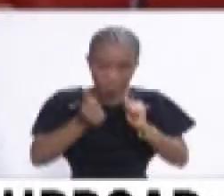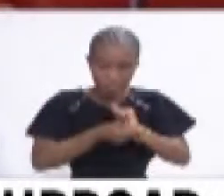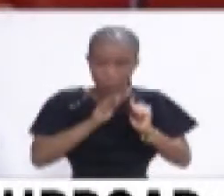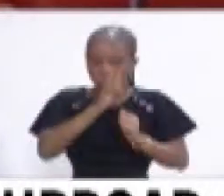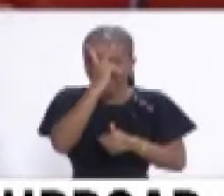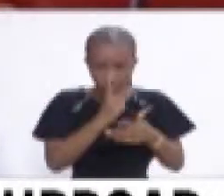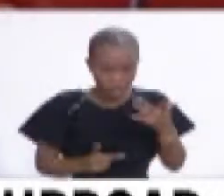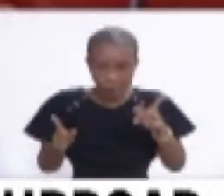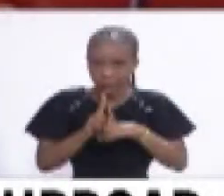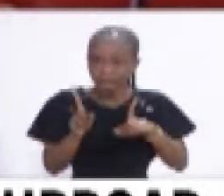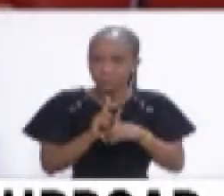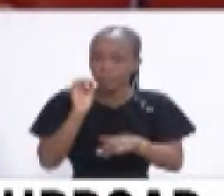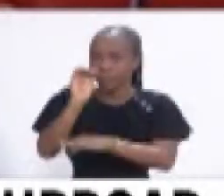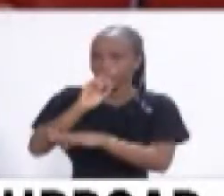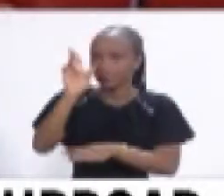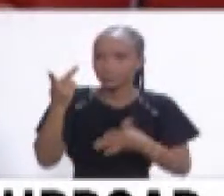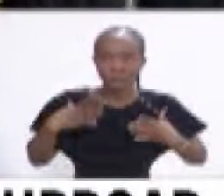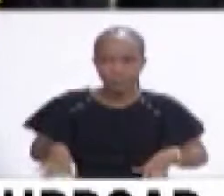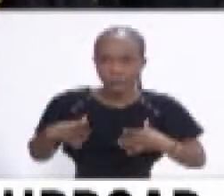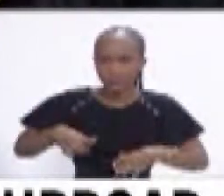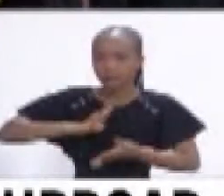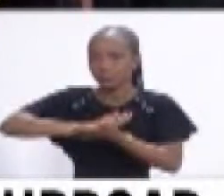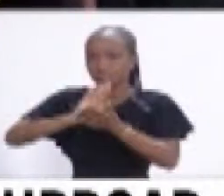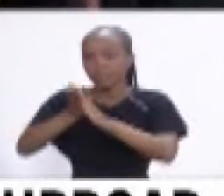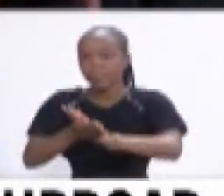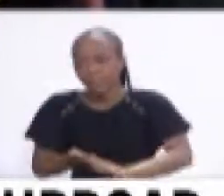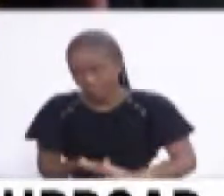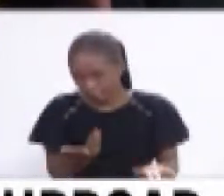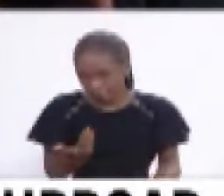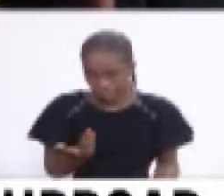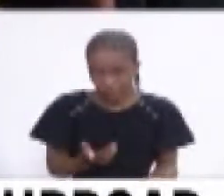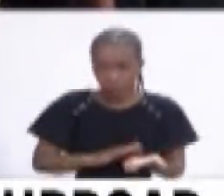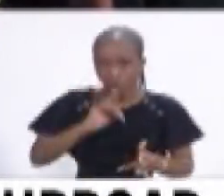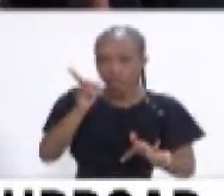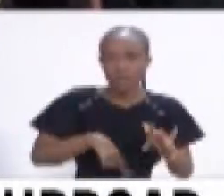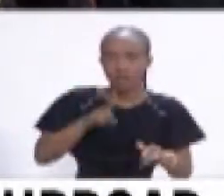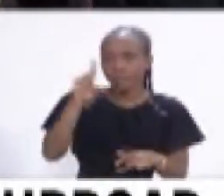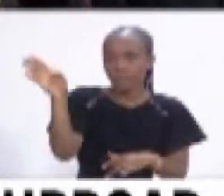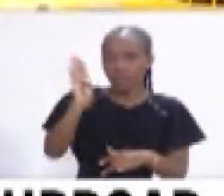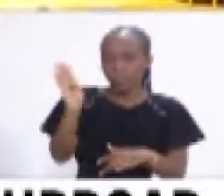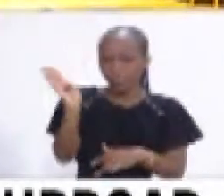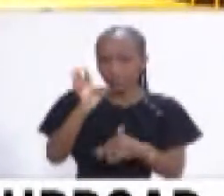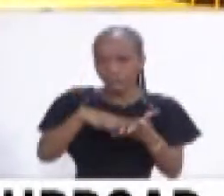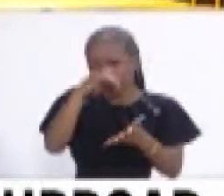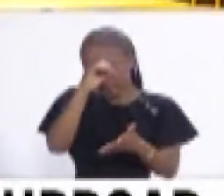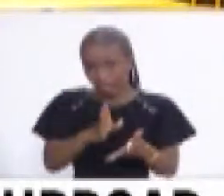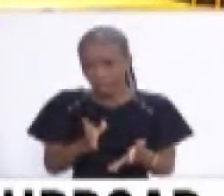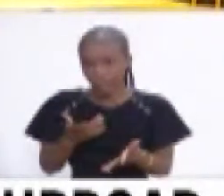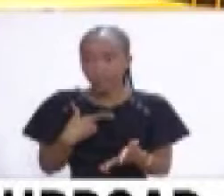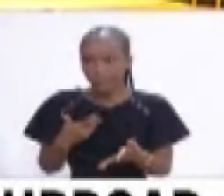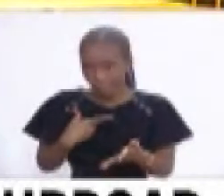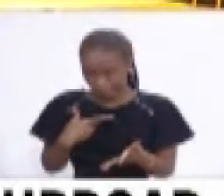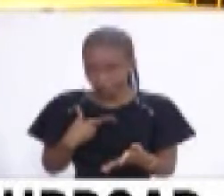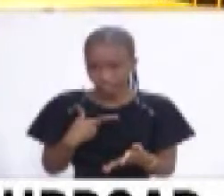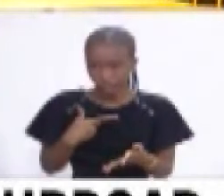yake na kuomba Wakenya msamaha? More than 1 million learners will get Form 1 placements across the various